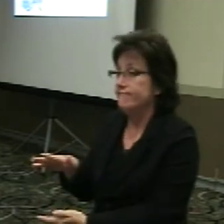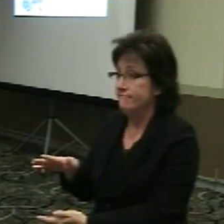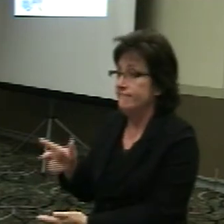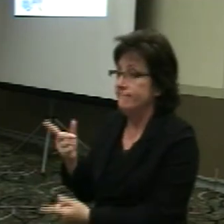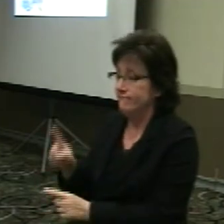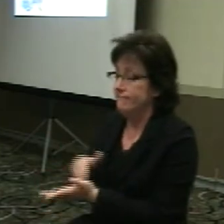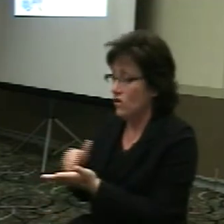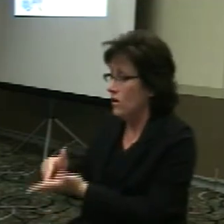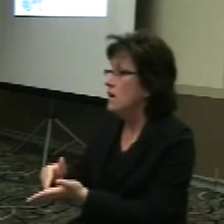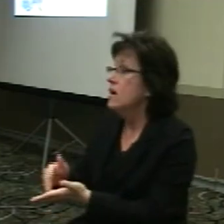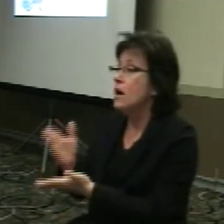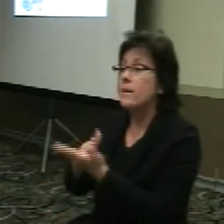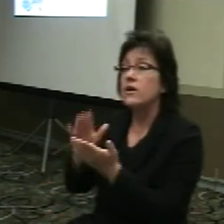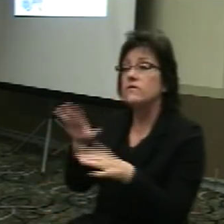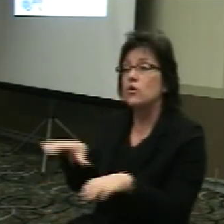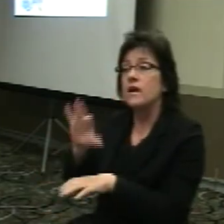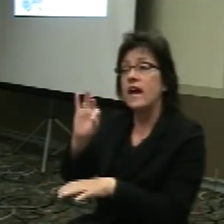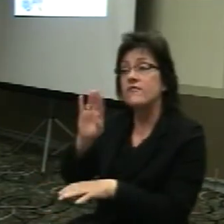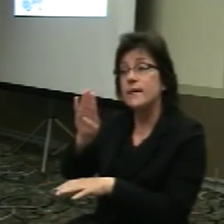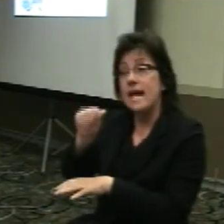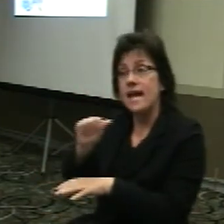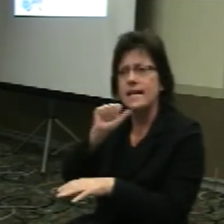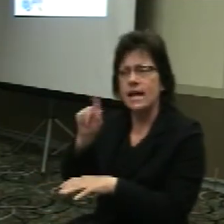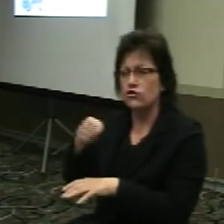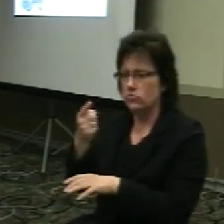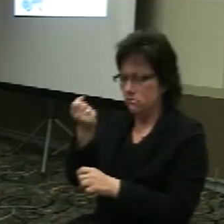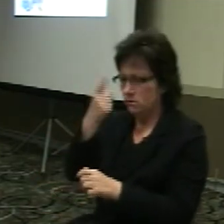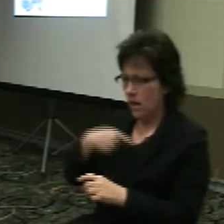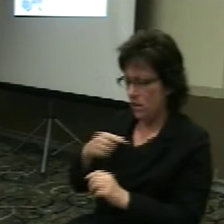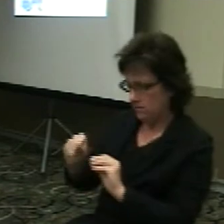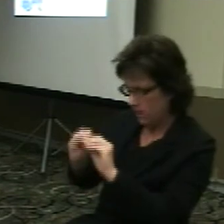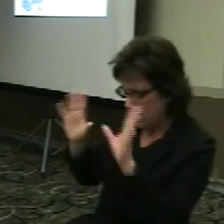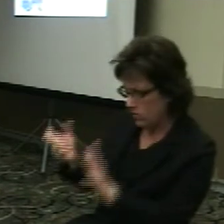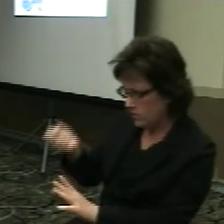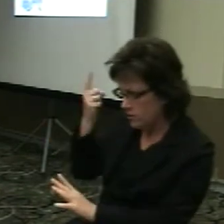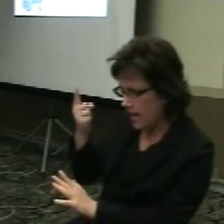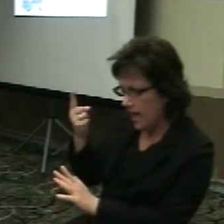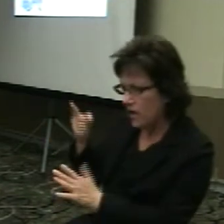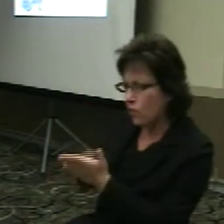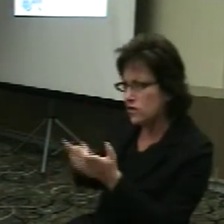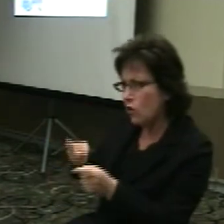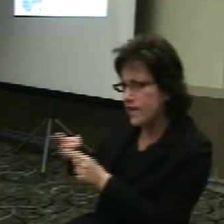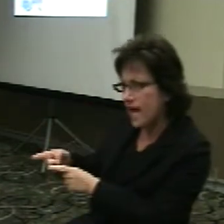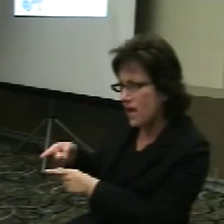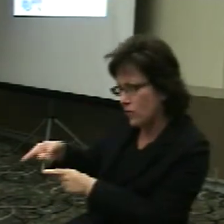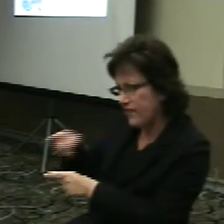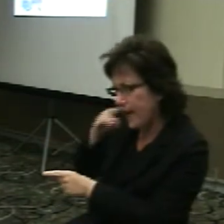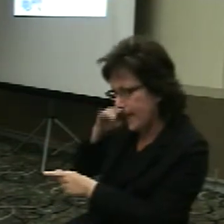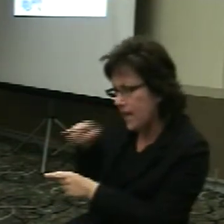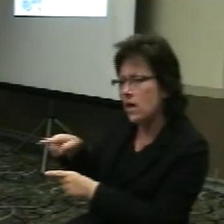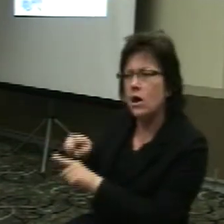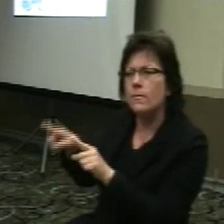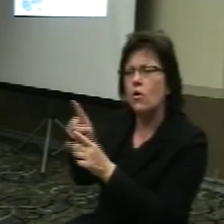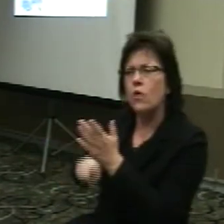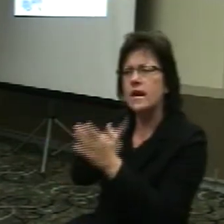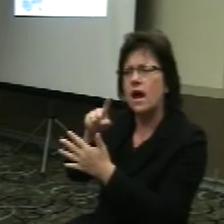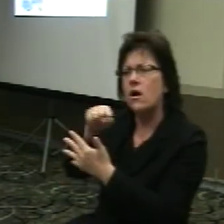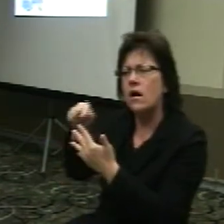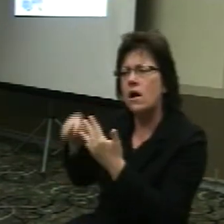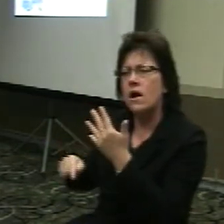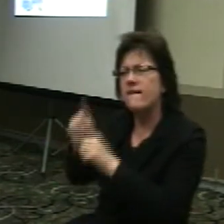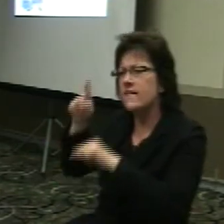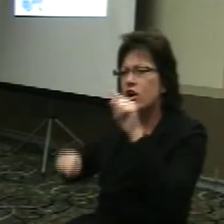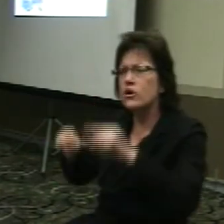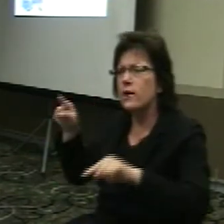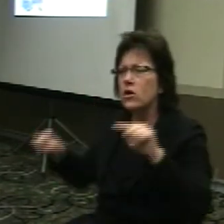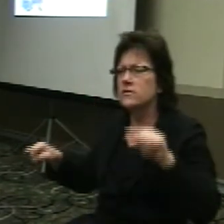doing the FBA is not just do I understand the clear function of what's going on with that kid, but I understand what are the contextual variables that seem to